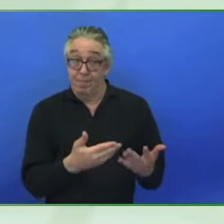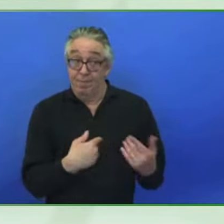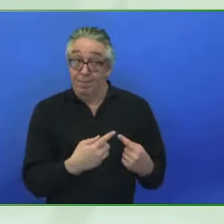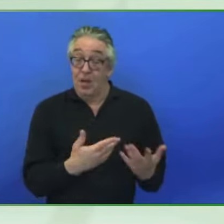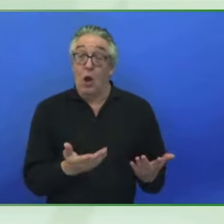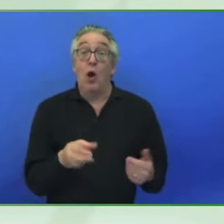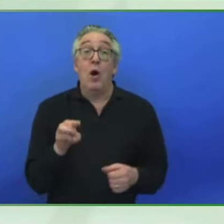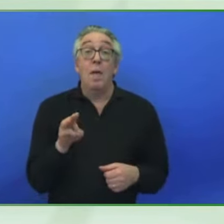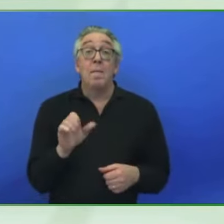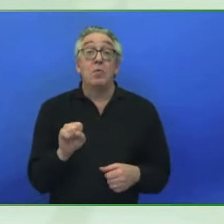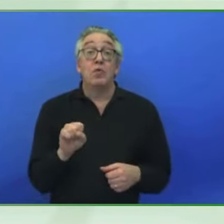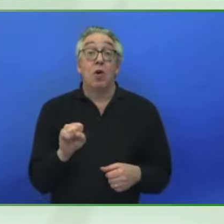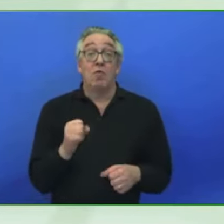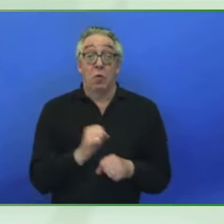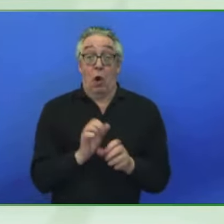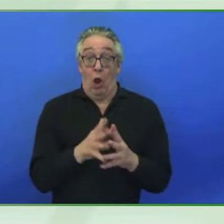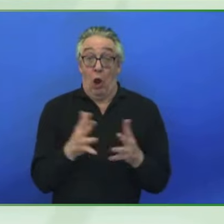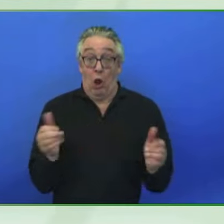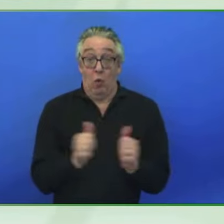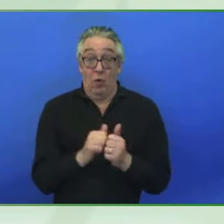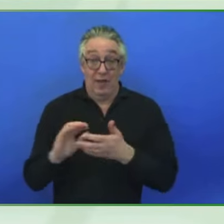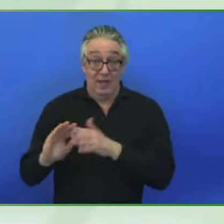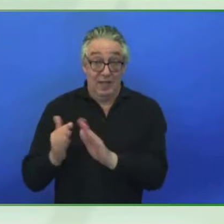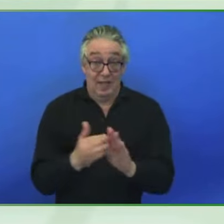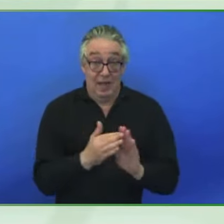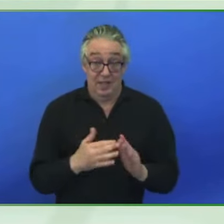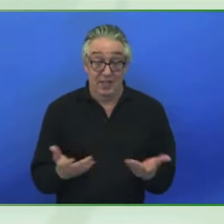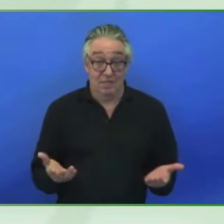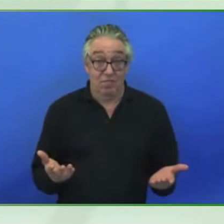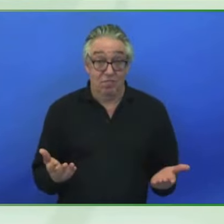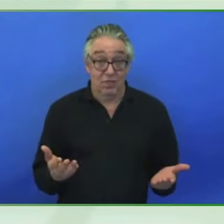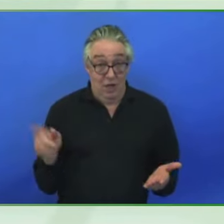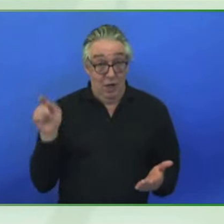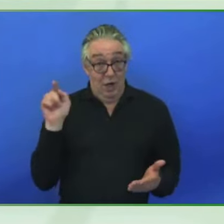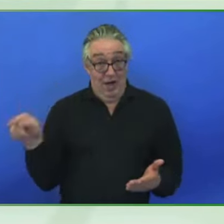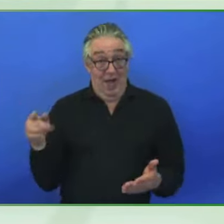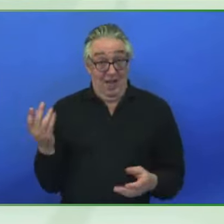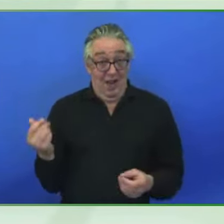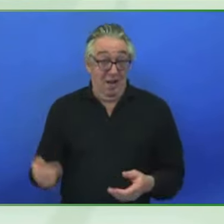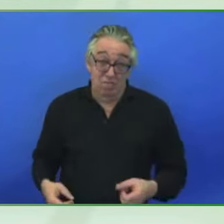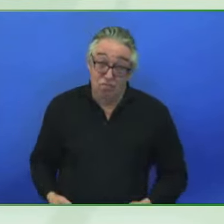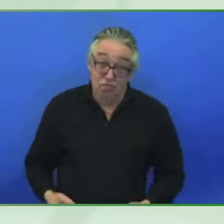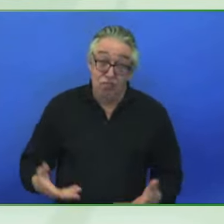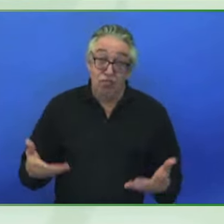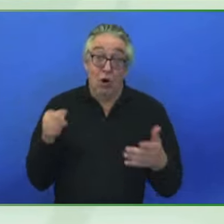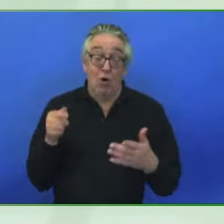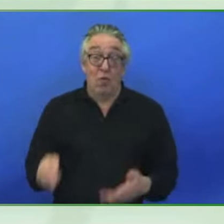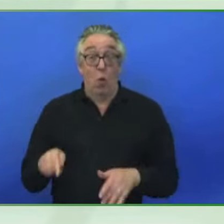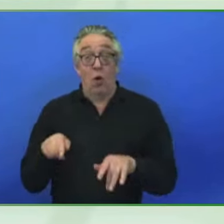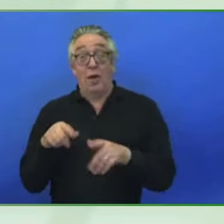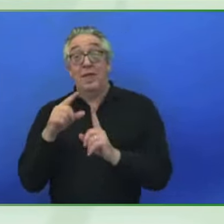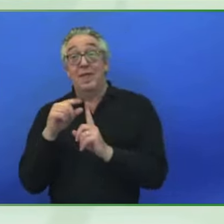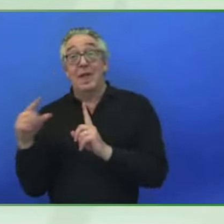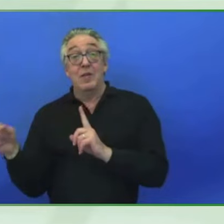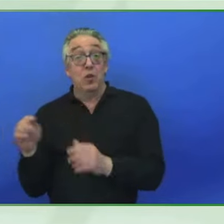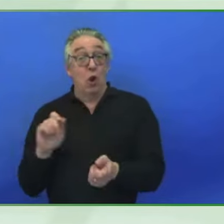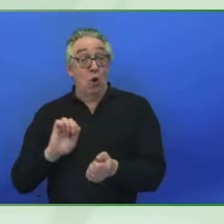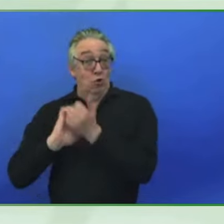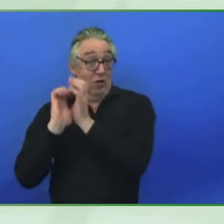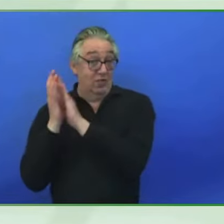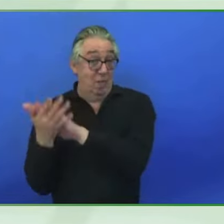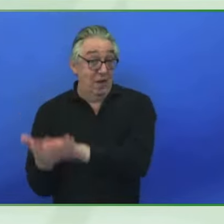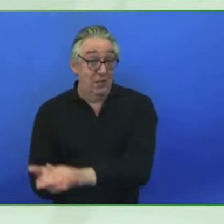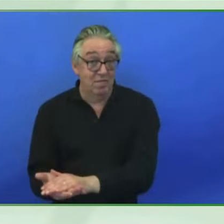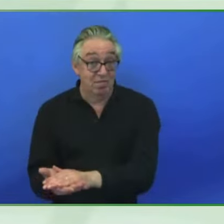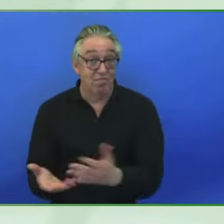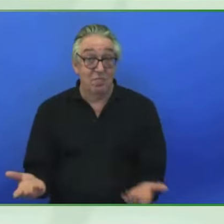cities. We're working with the people who are spending the big budgets on digital transformation in cities around the world. And we need to